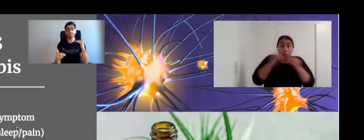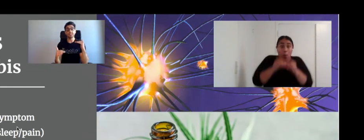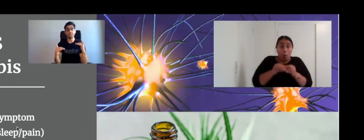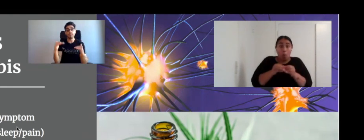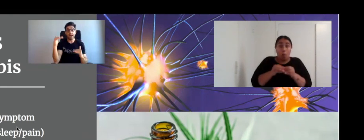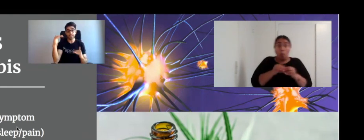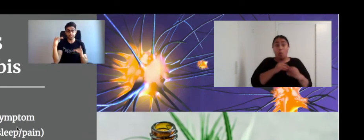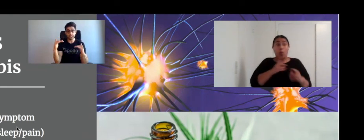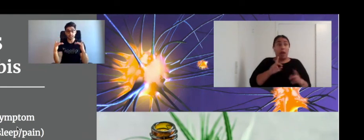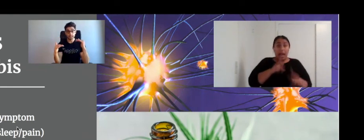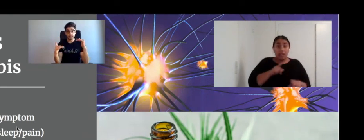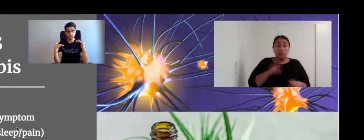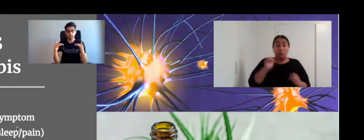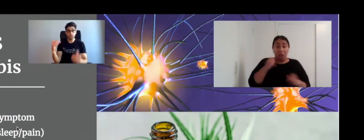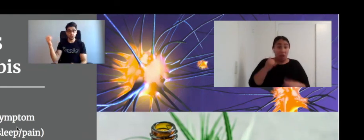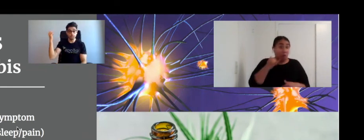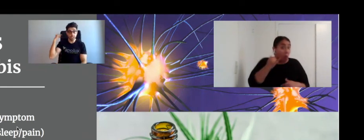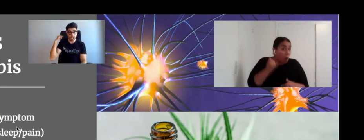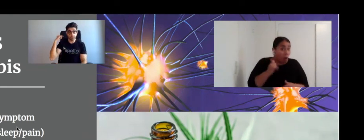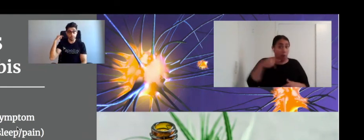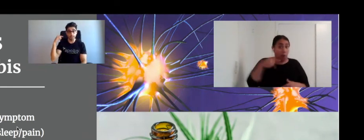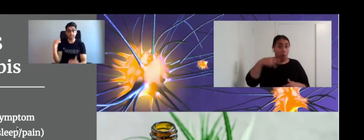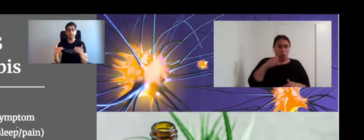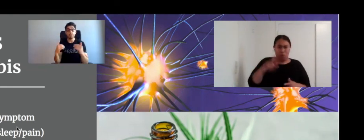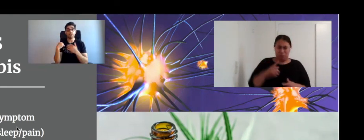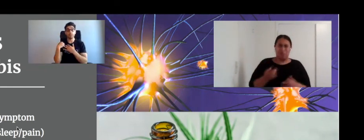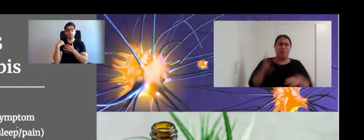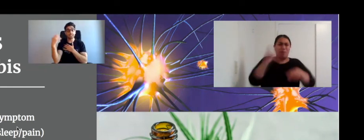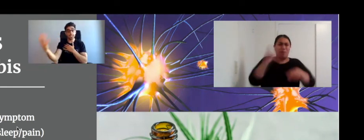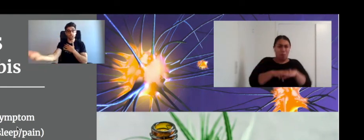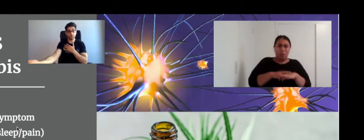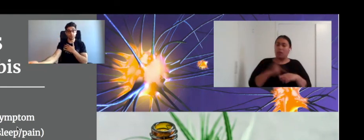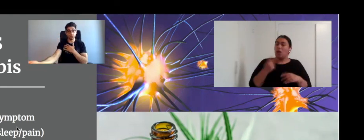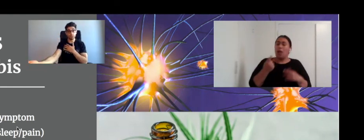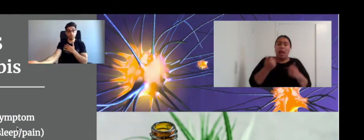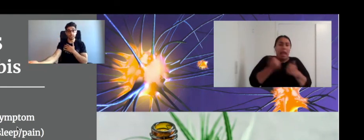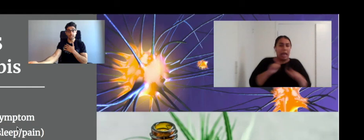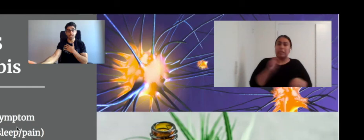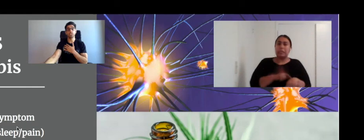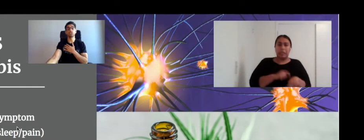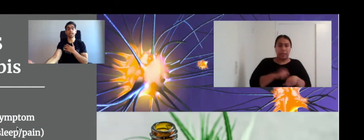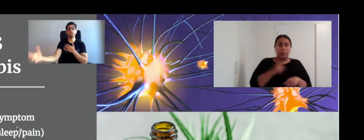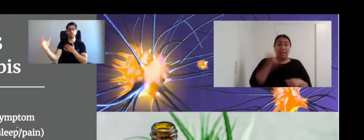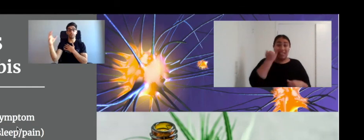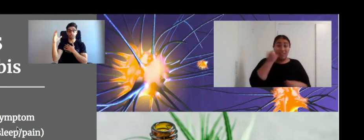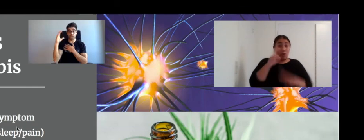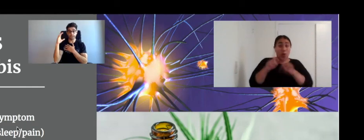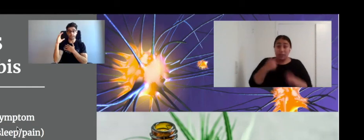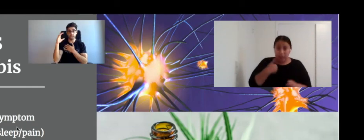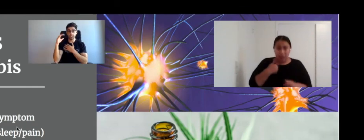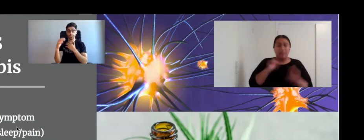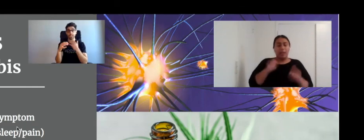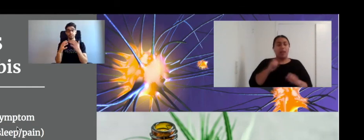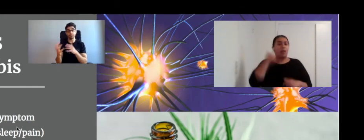they've lost the balance due to the lesions from MS for relaxation for fluid movement and contraction for